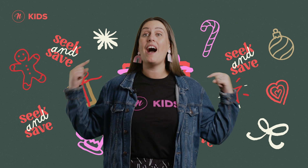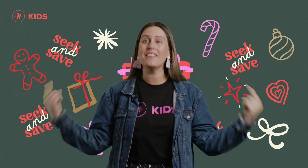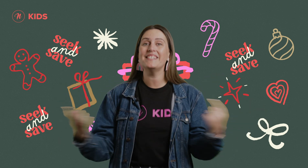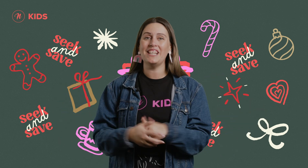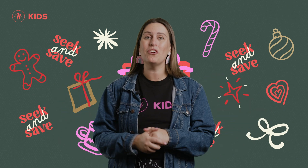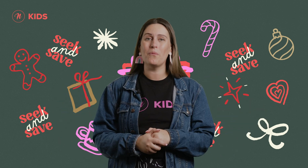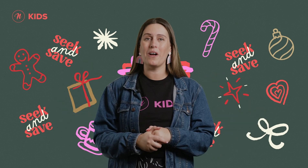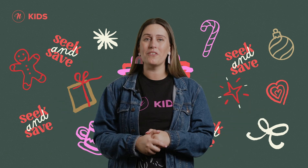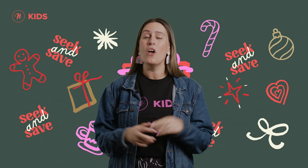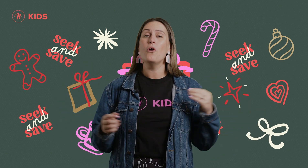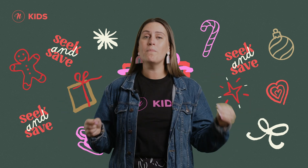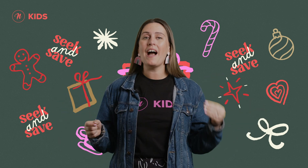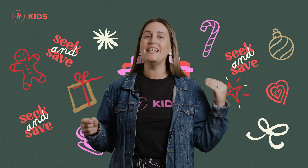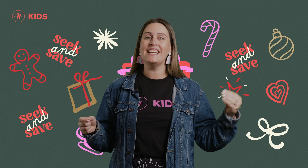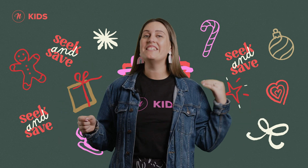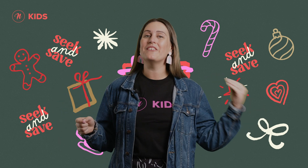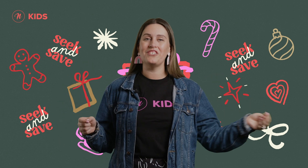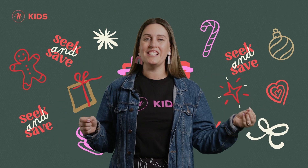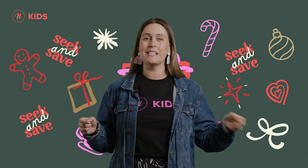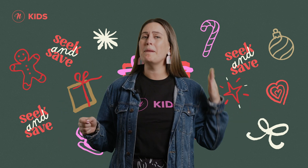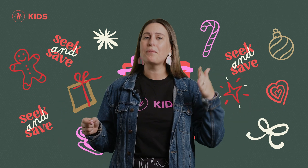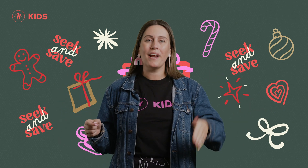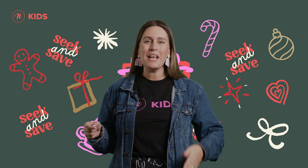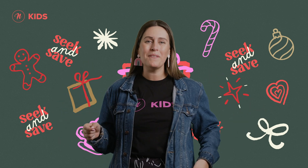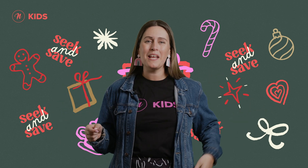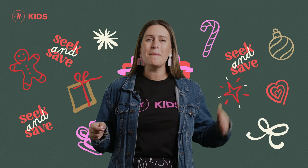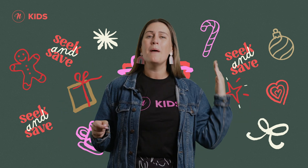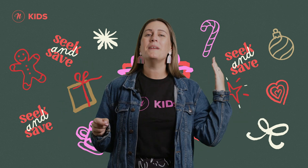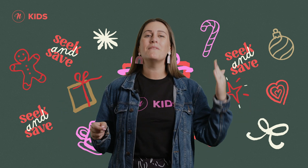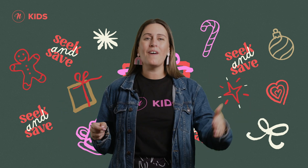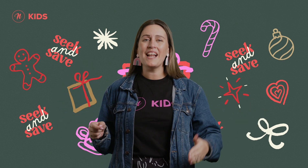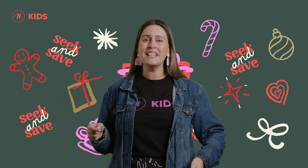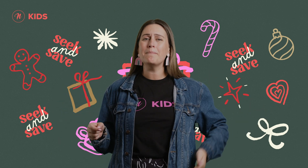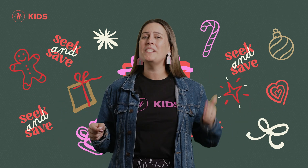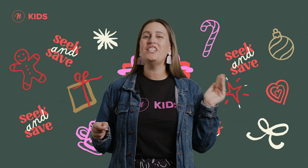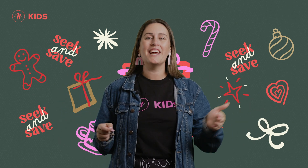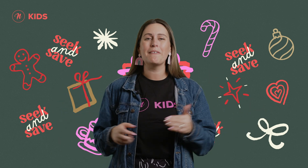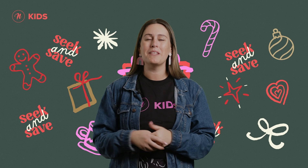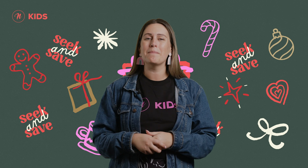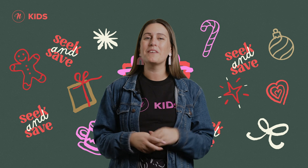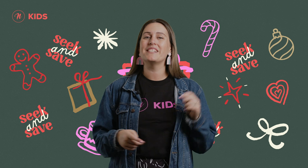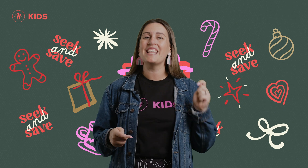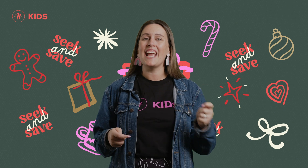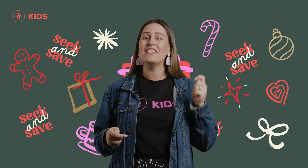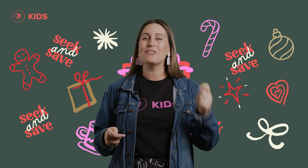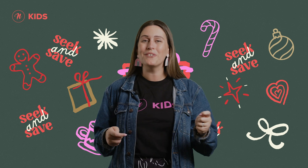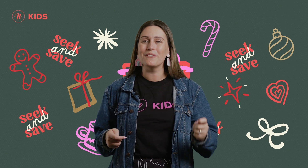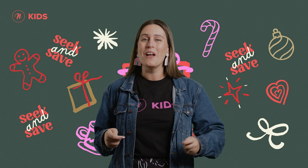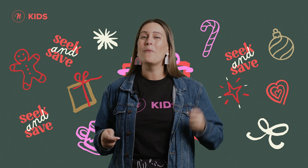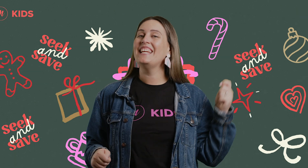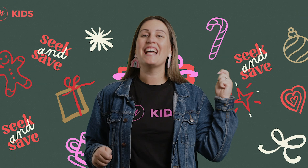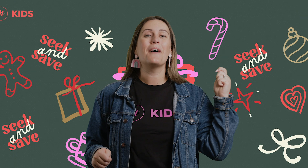think of others in your world who might need to know Jesus. Be praying for them, be inviting them, be sharing with them, because they